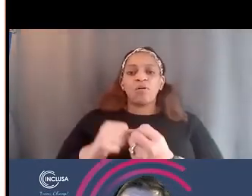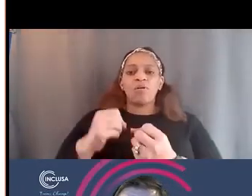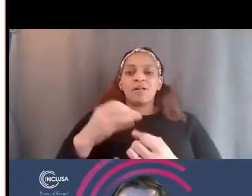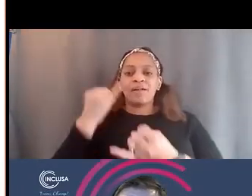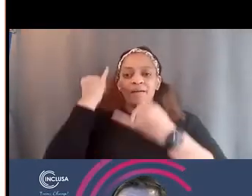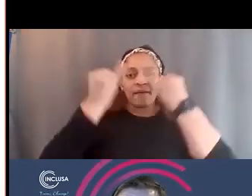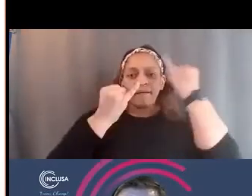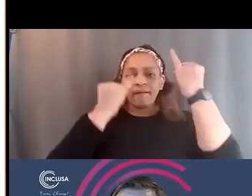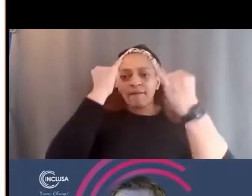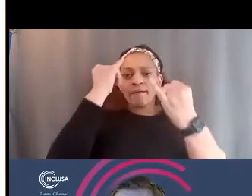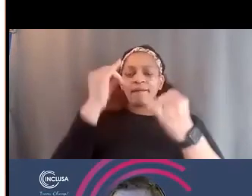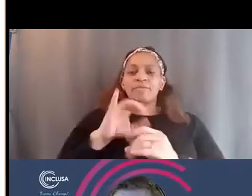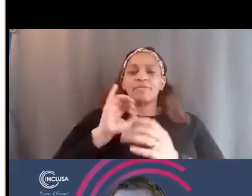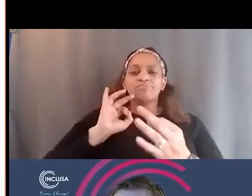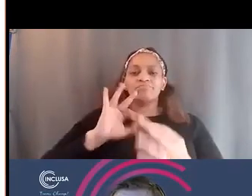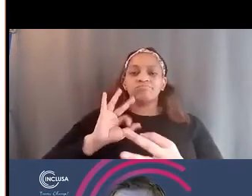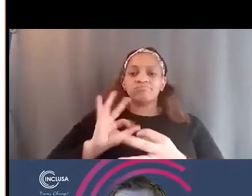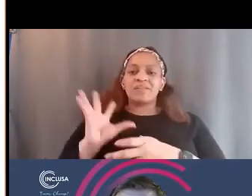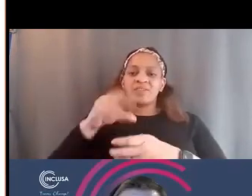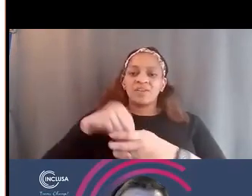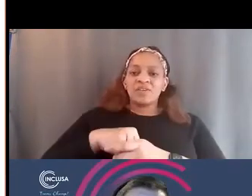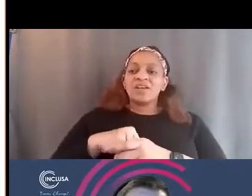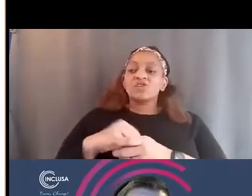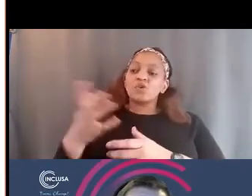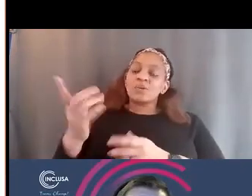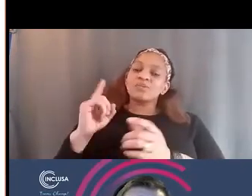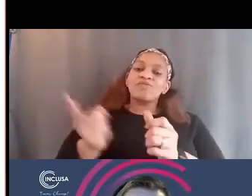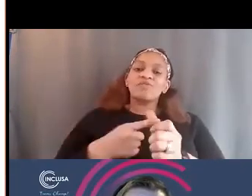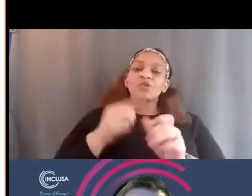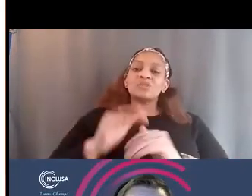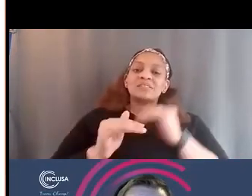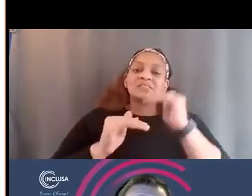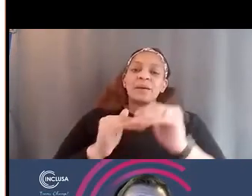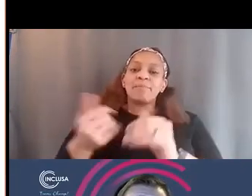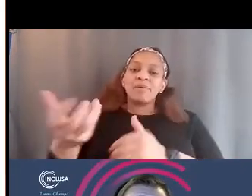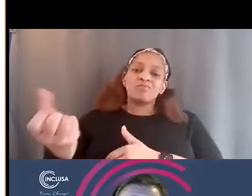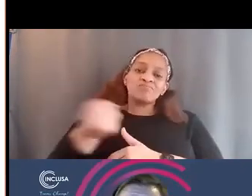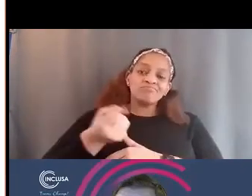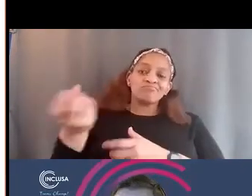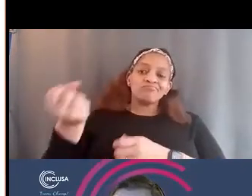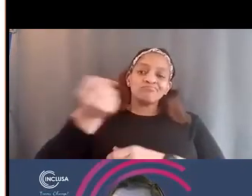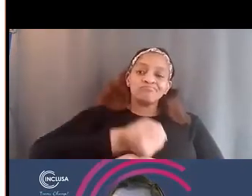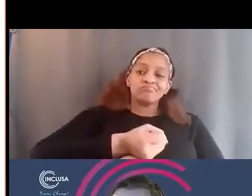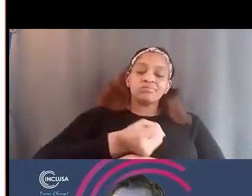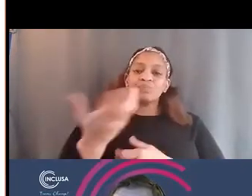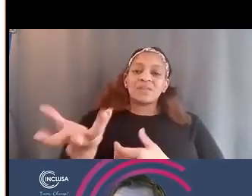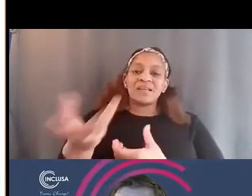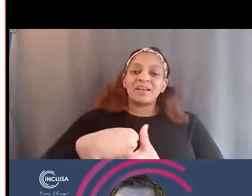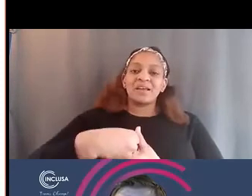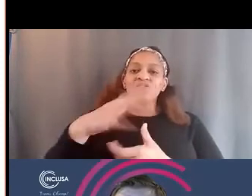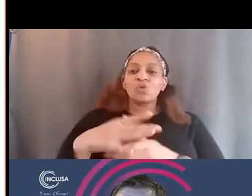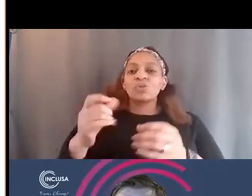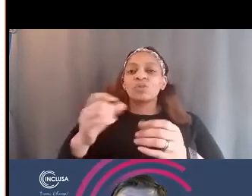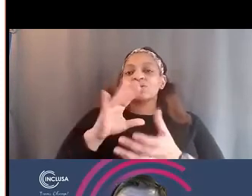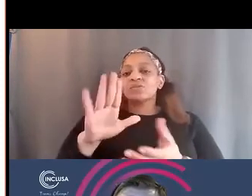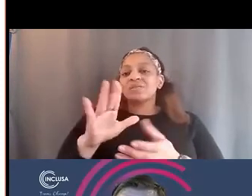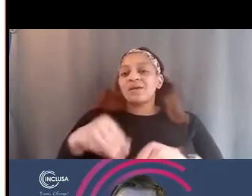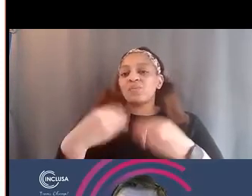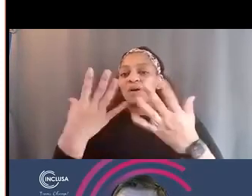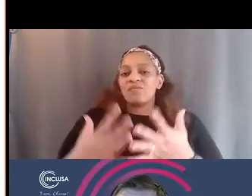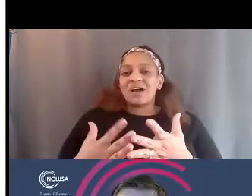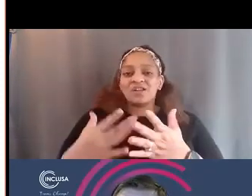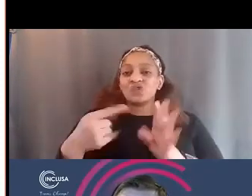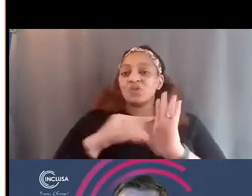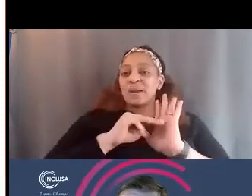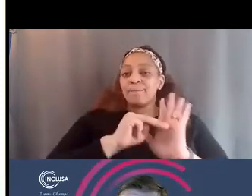model. And that was the first step of engaging providers. But we have gone and since evaluated the model. So it's really been in operation since